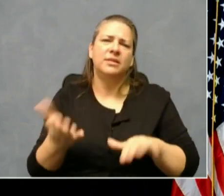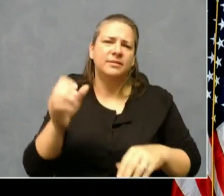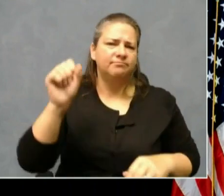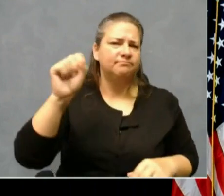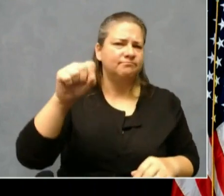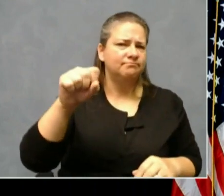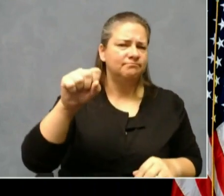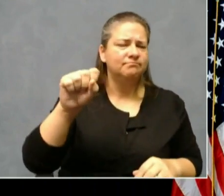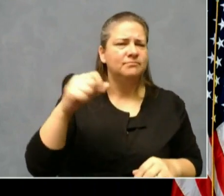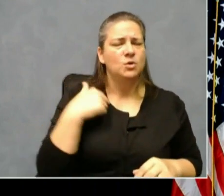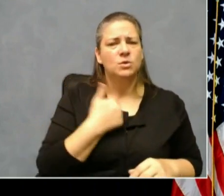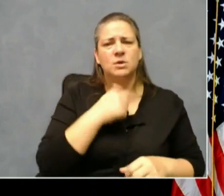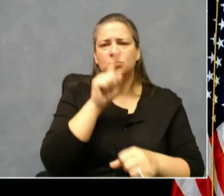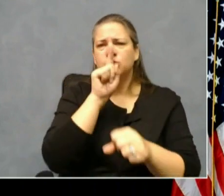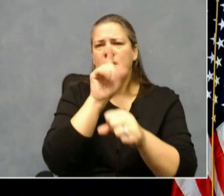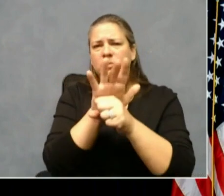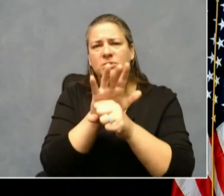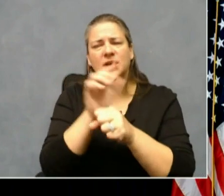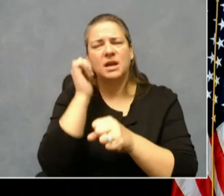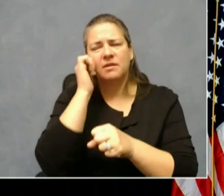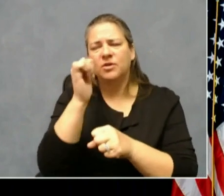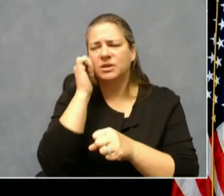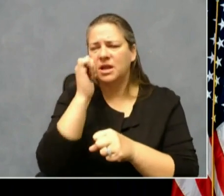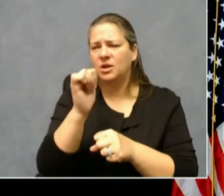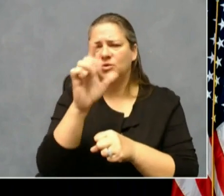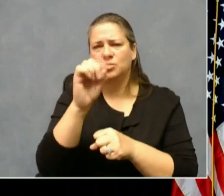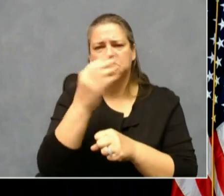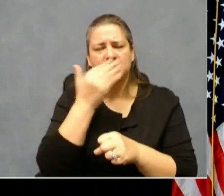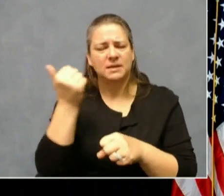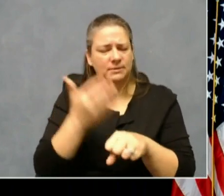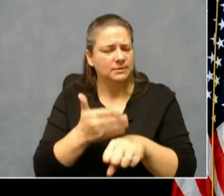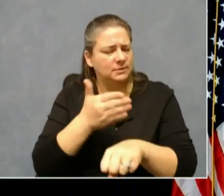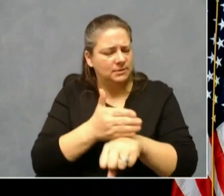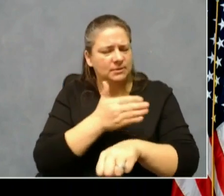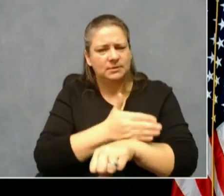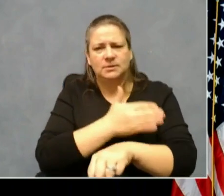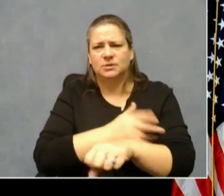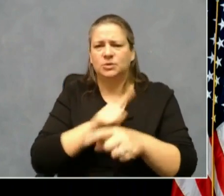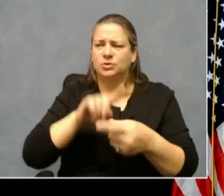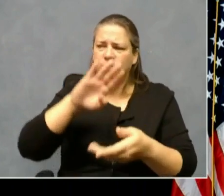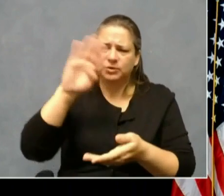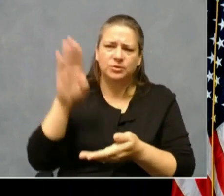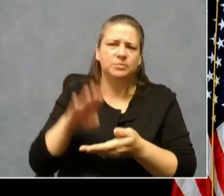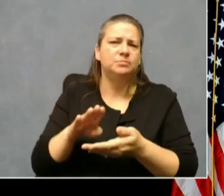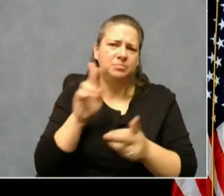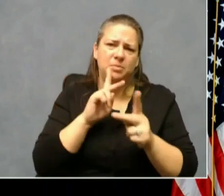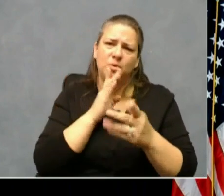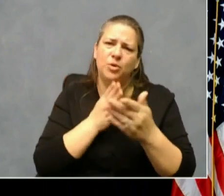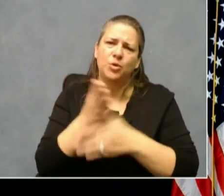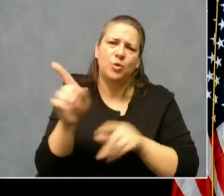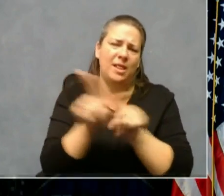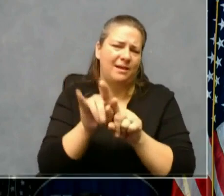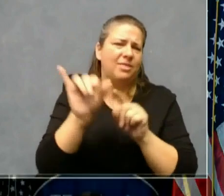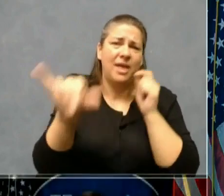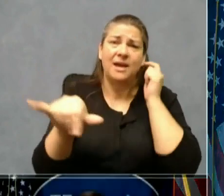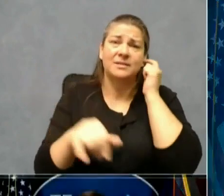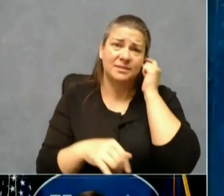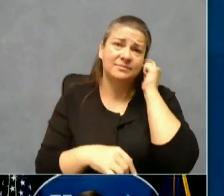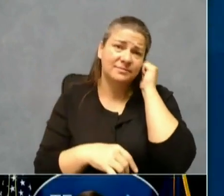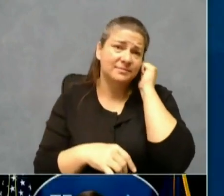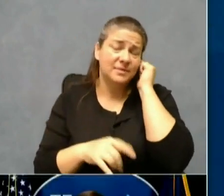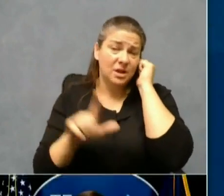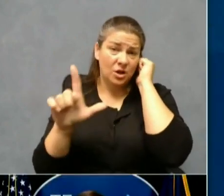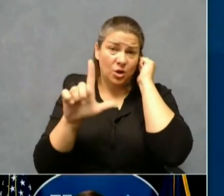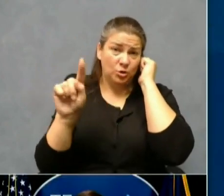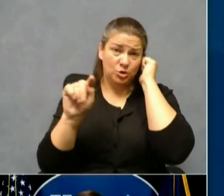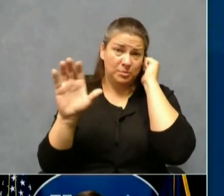sure there are fewer families like yours going through something like this. Long-term care facilities, which the